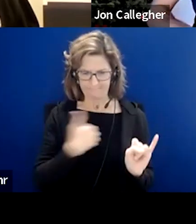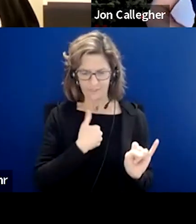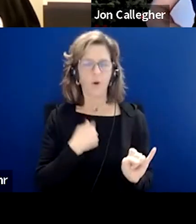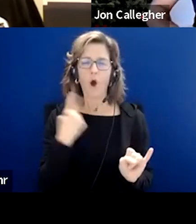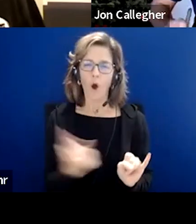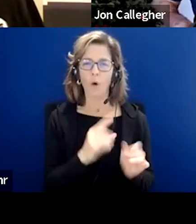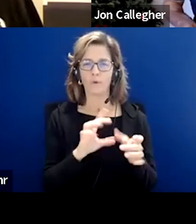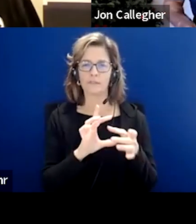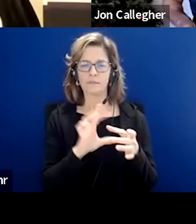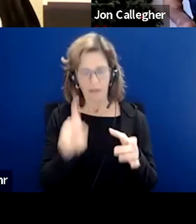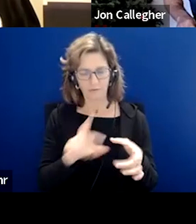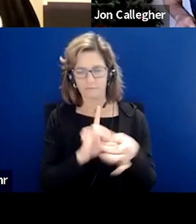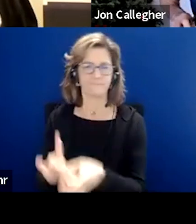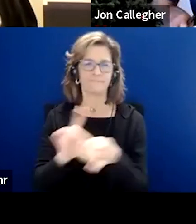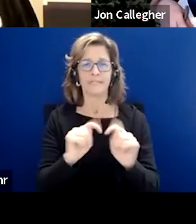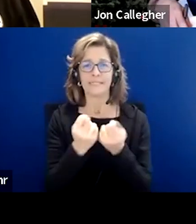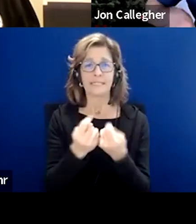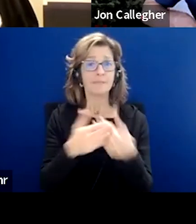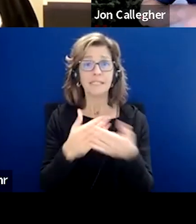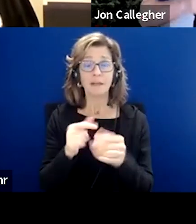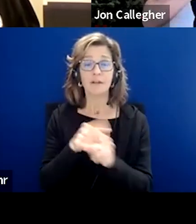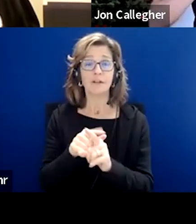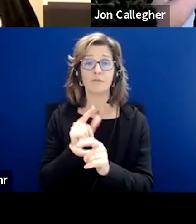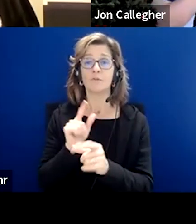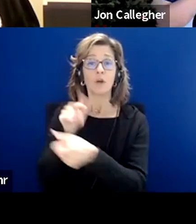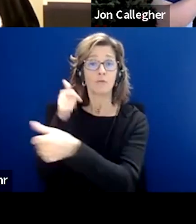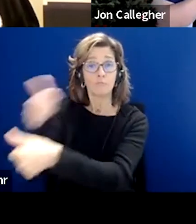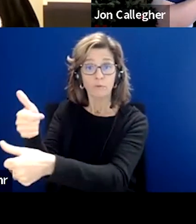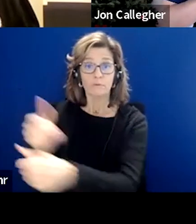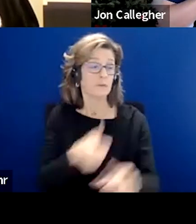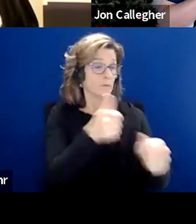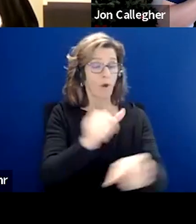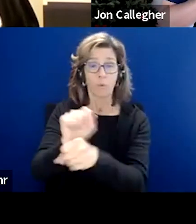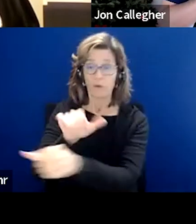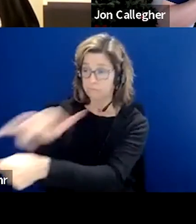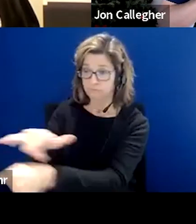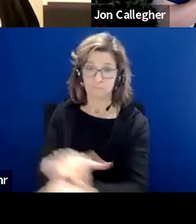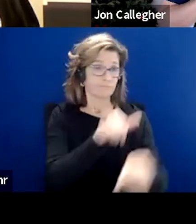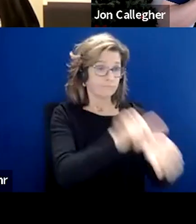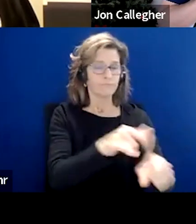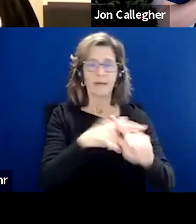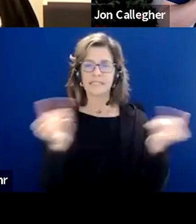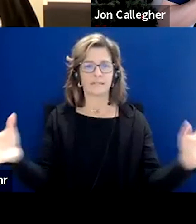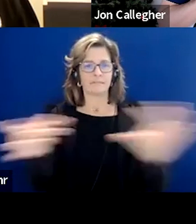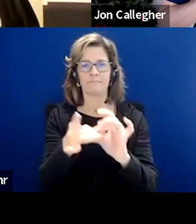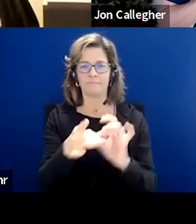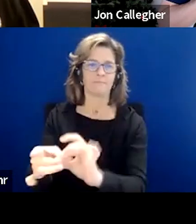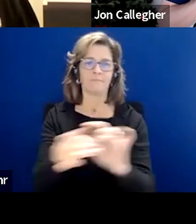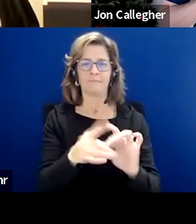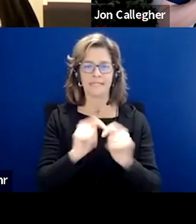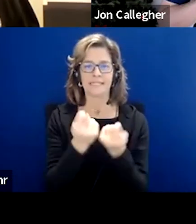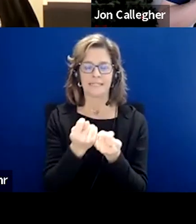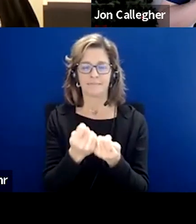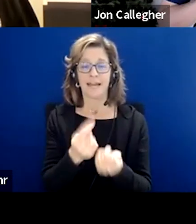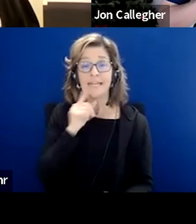you're doing, however remote your job might be, everybody works in teams. Yeah. And teamwork, there's no I